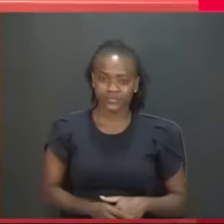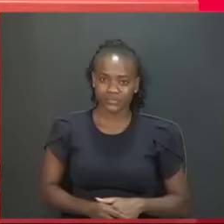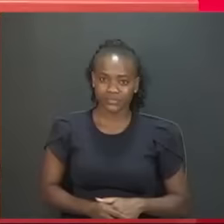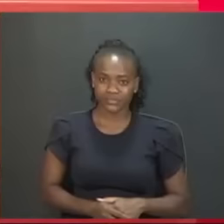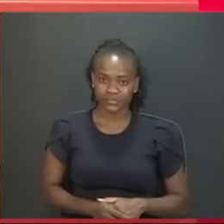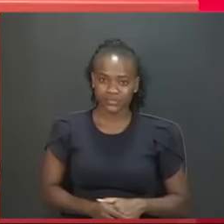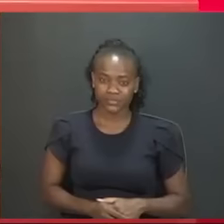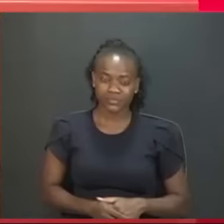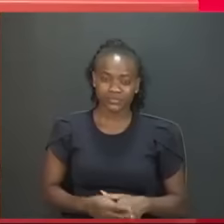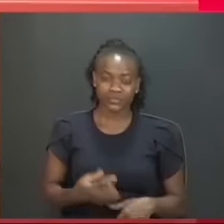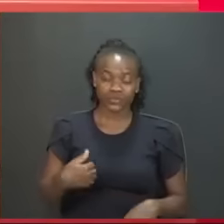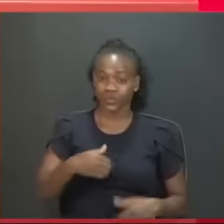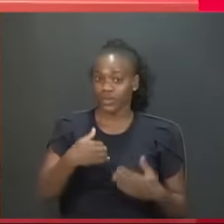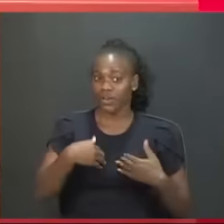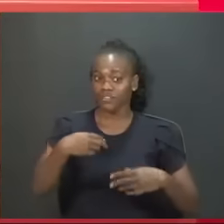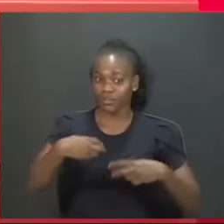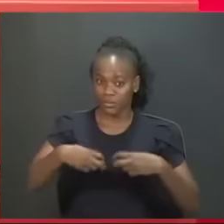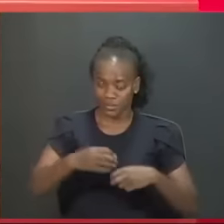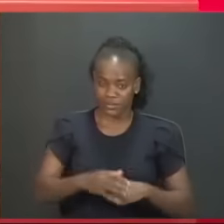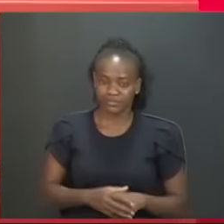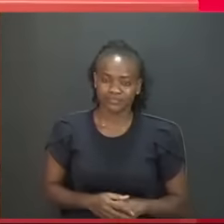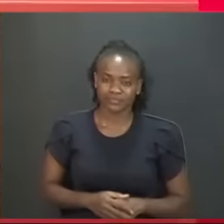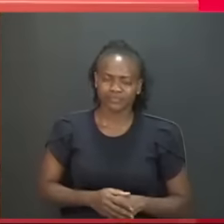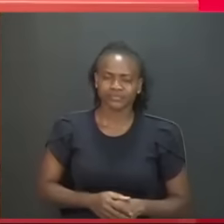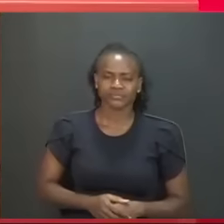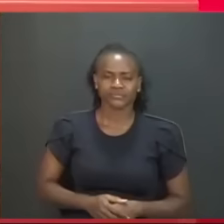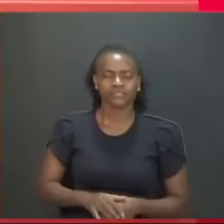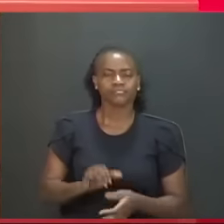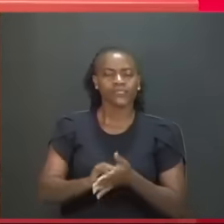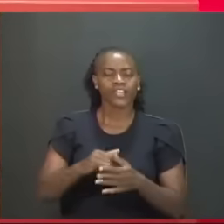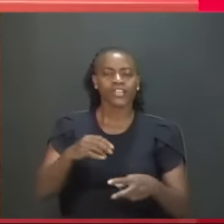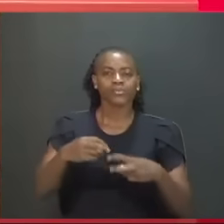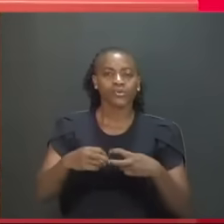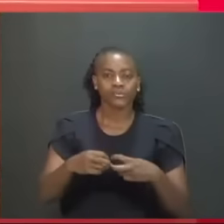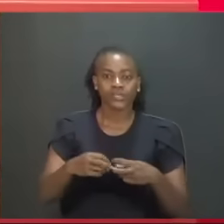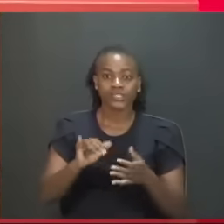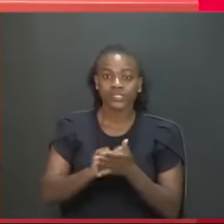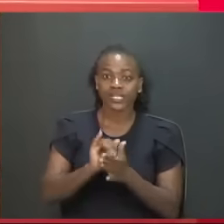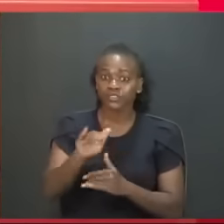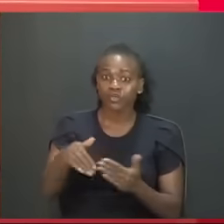have a concern, and it's a concern that is very collective.